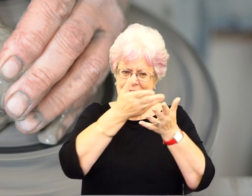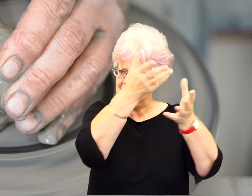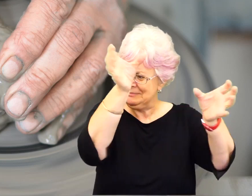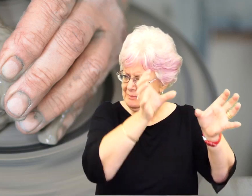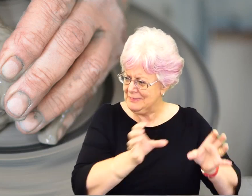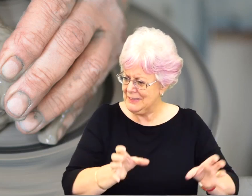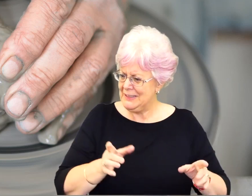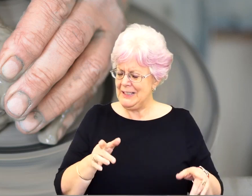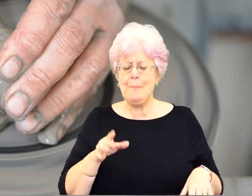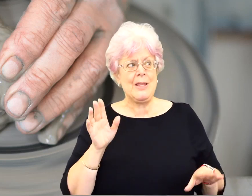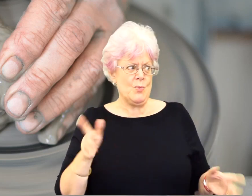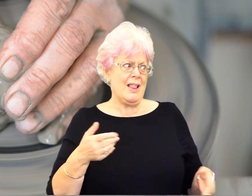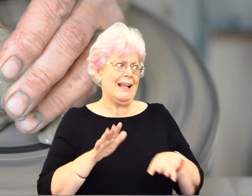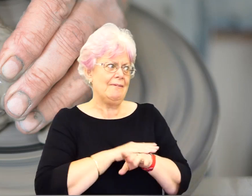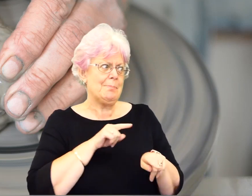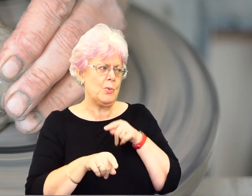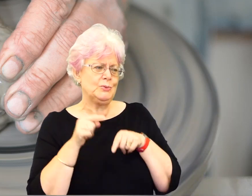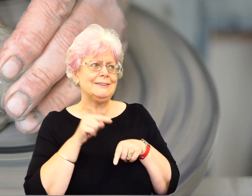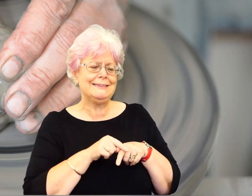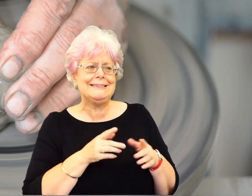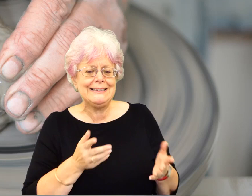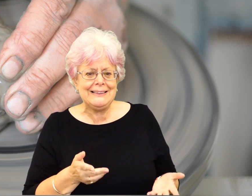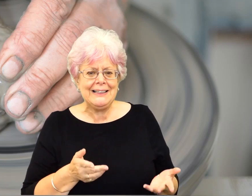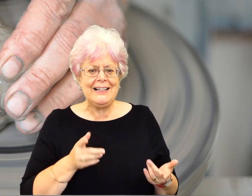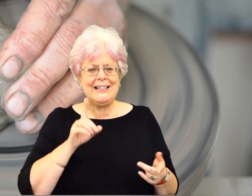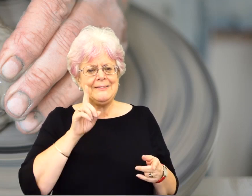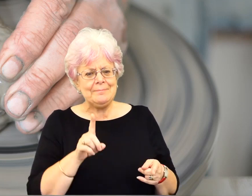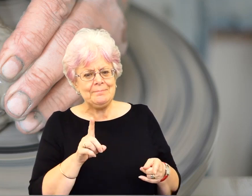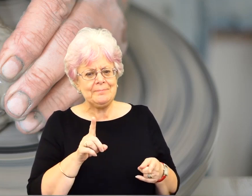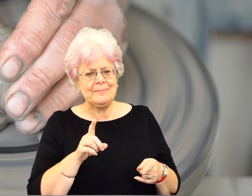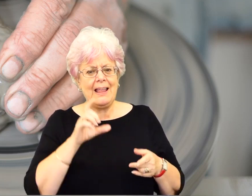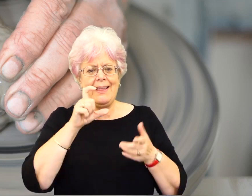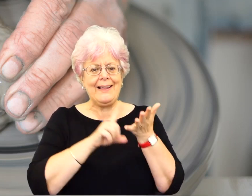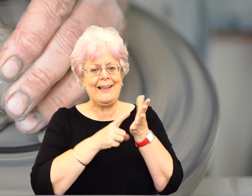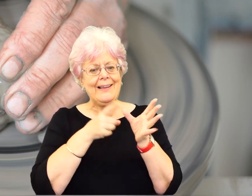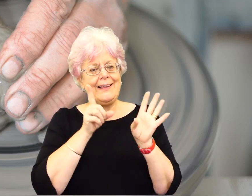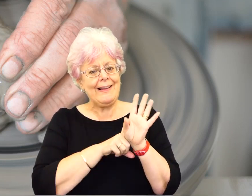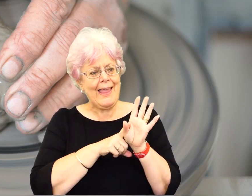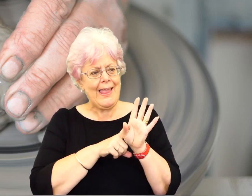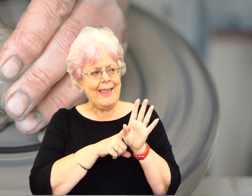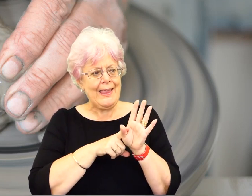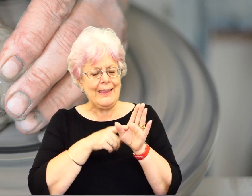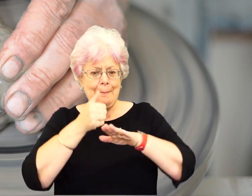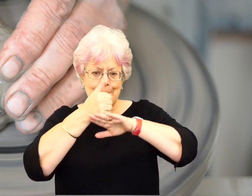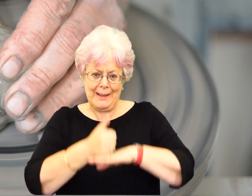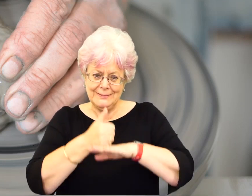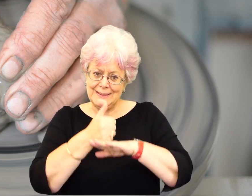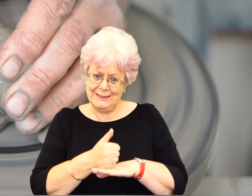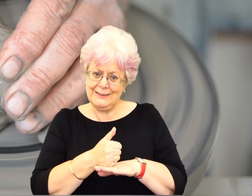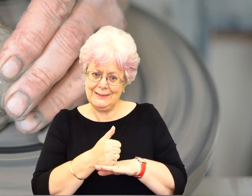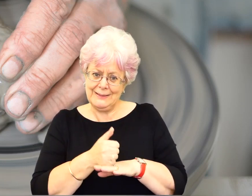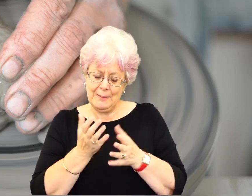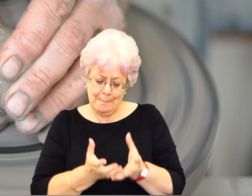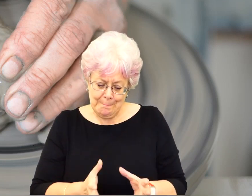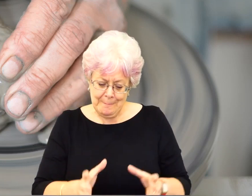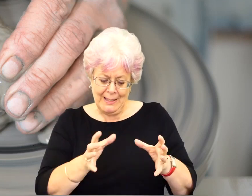Right. Well, you covered most of. There was one critical thing that you didn't mention, and that was the clay body. Because first of all, the clay body